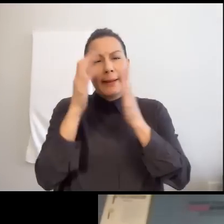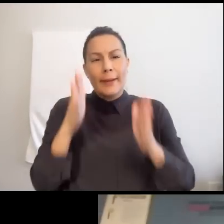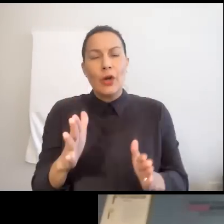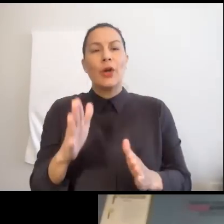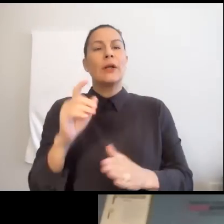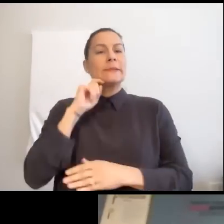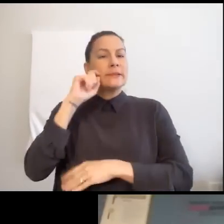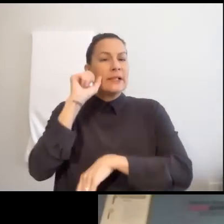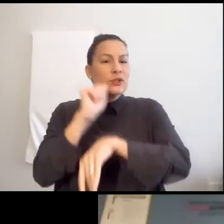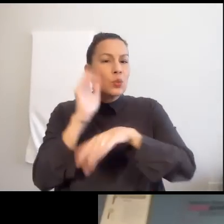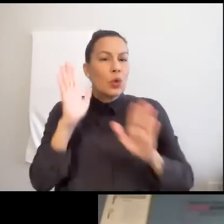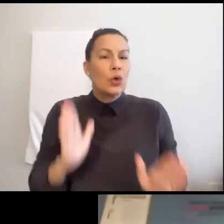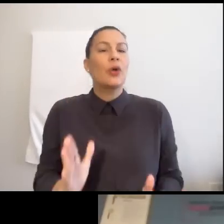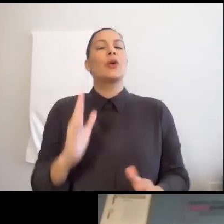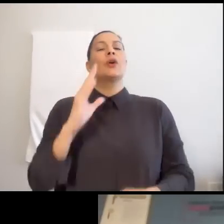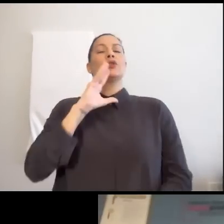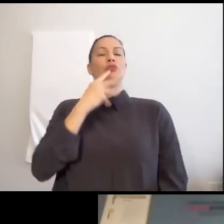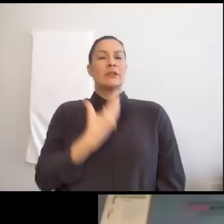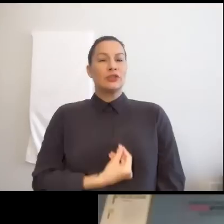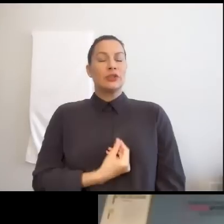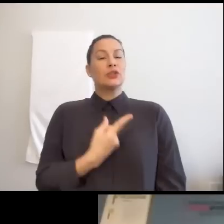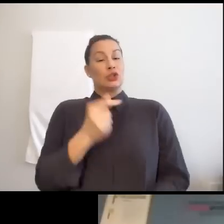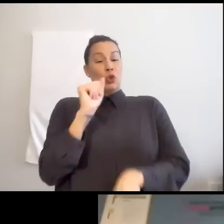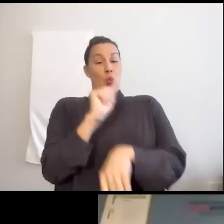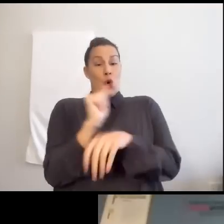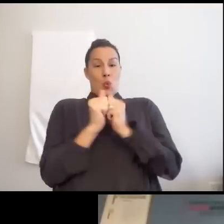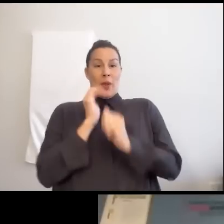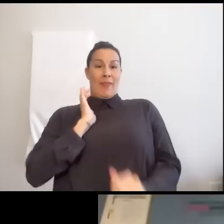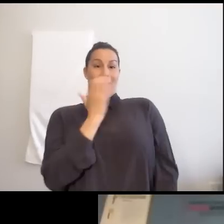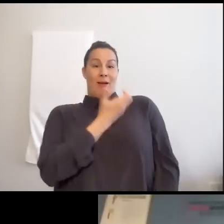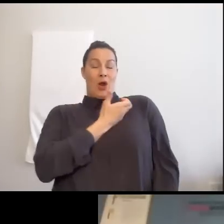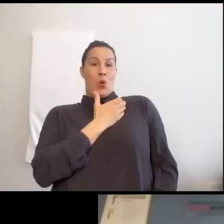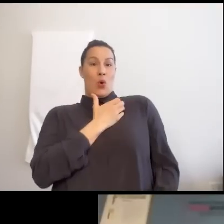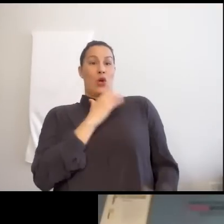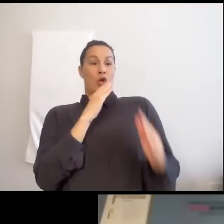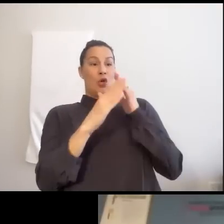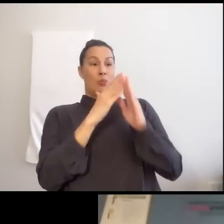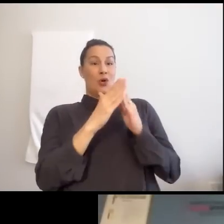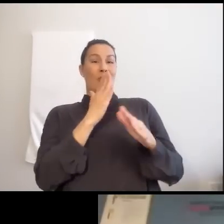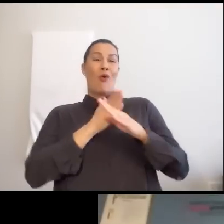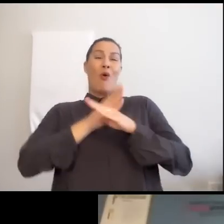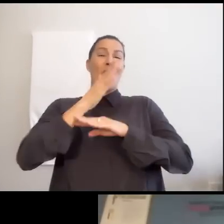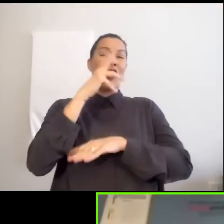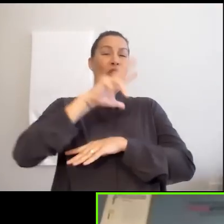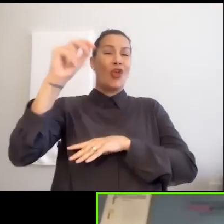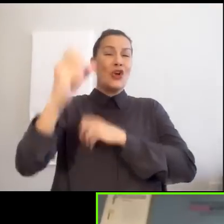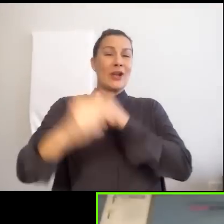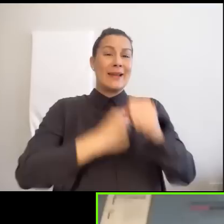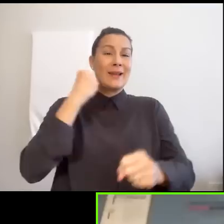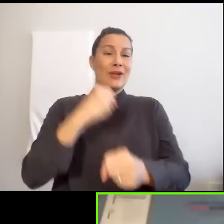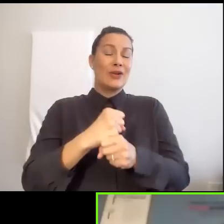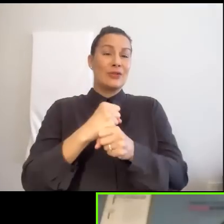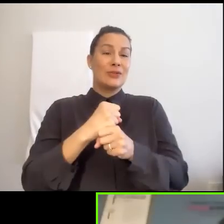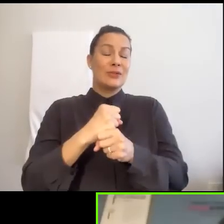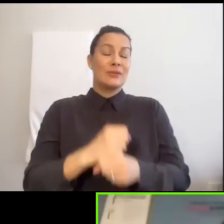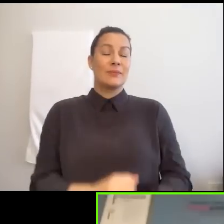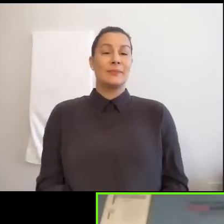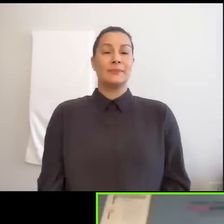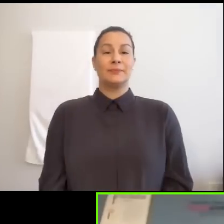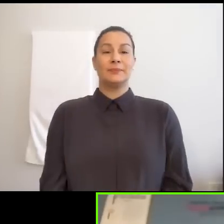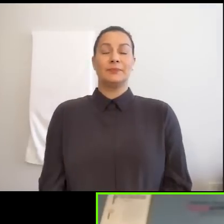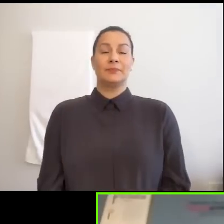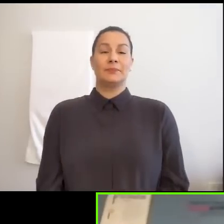she was transgender. She worked with this community in Jackson Heights for over 30 years. una fiel defensora por los